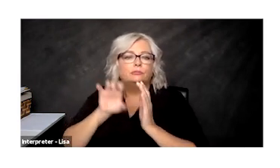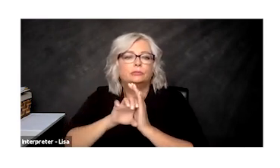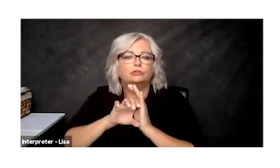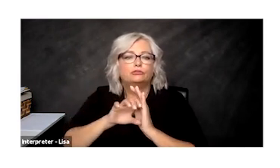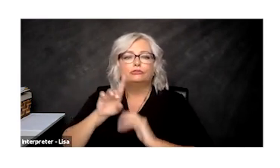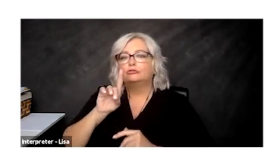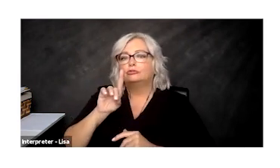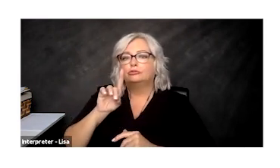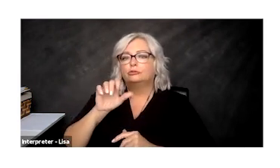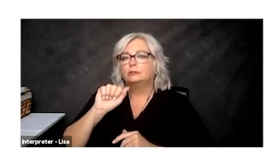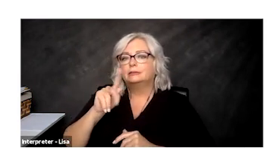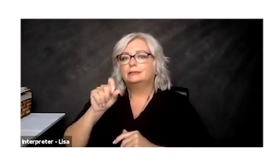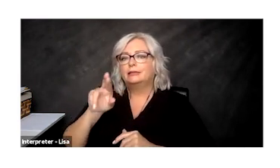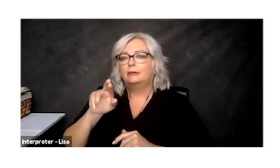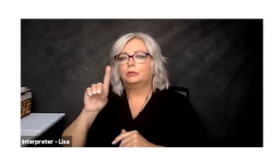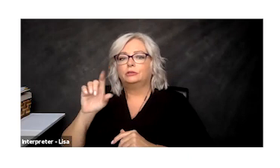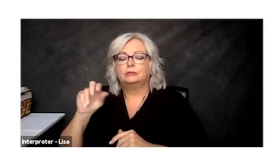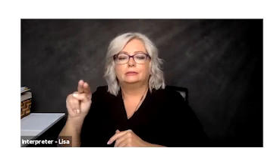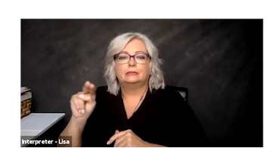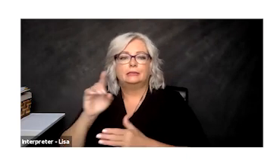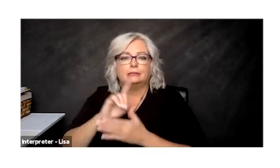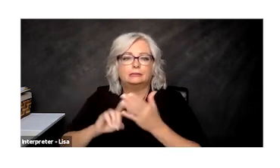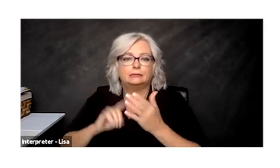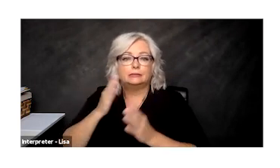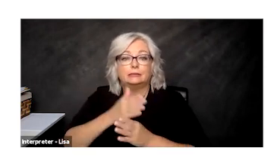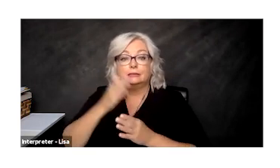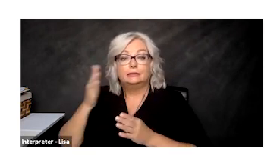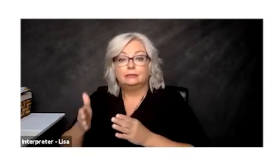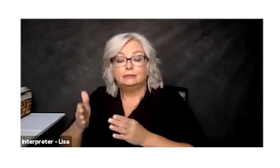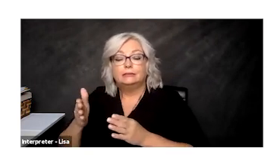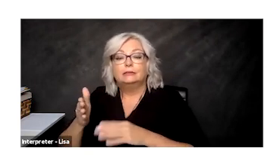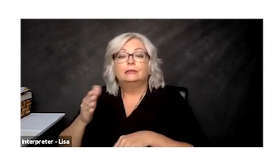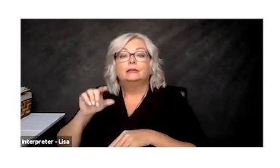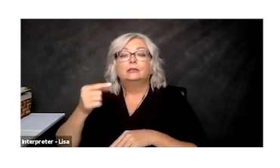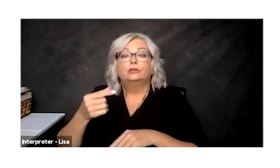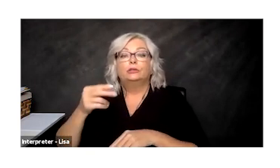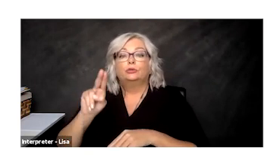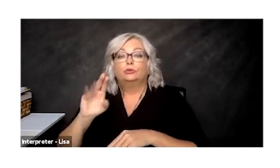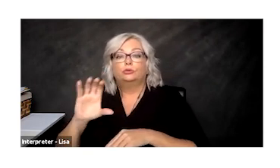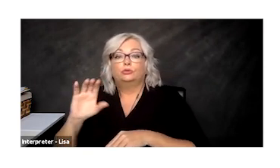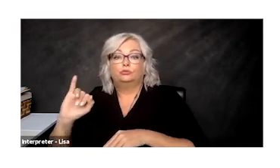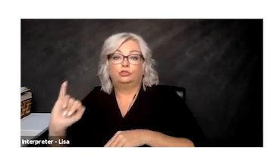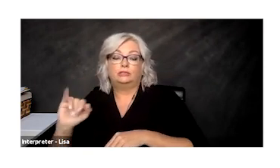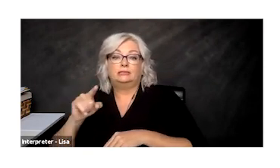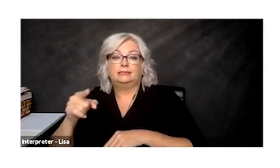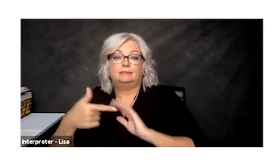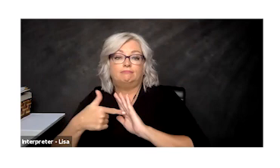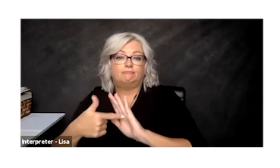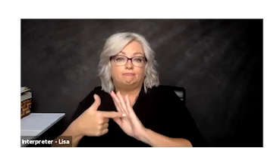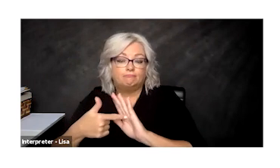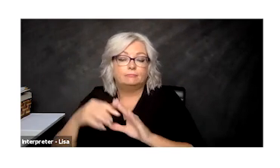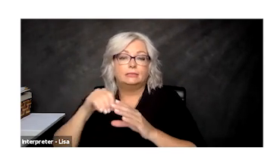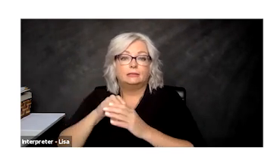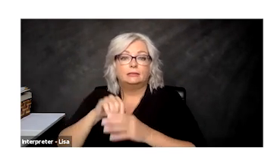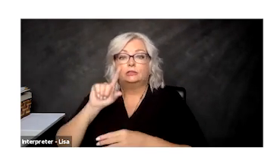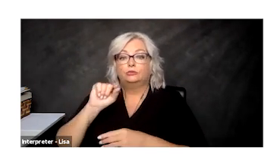design. And then the next one is Gucci's appropriation of it in 2017. Many of y'all have seen